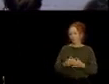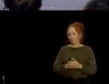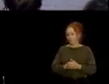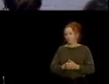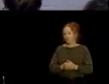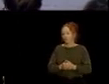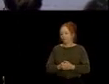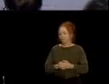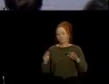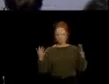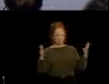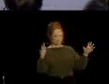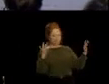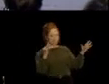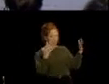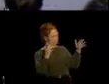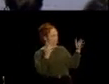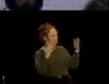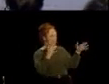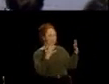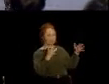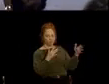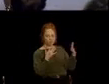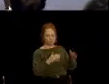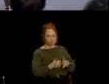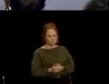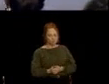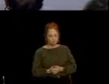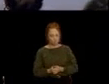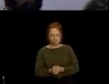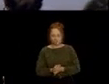going to be so many people, thank you.